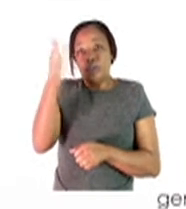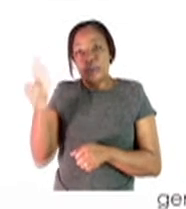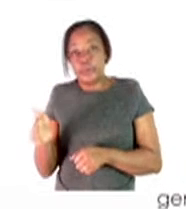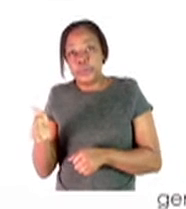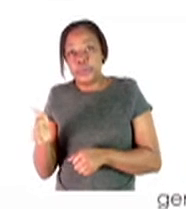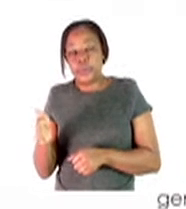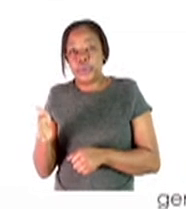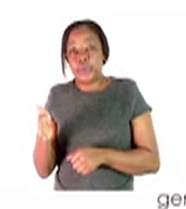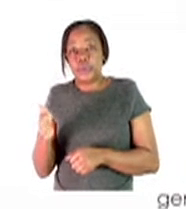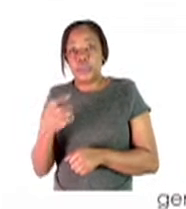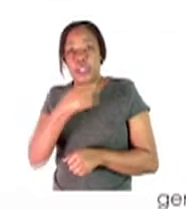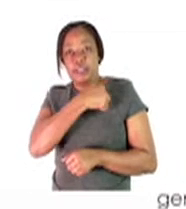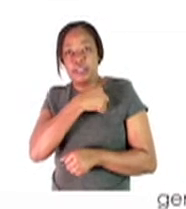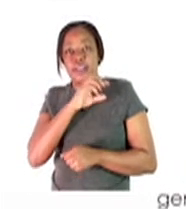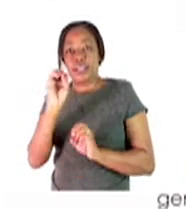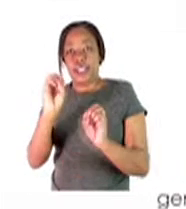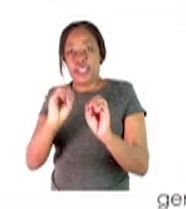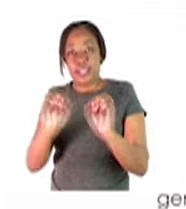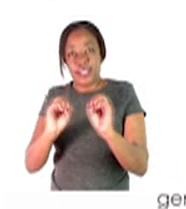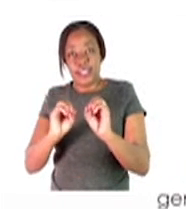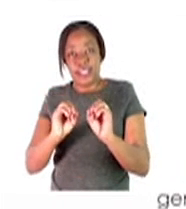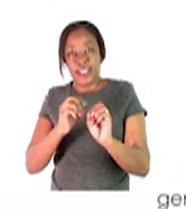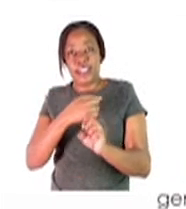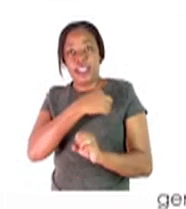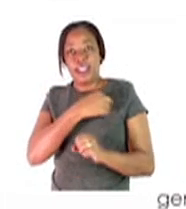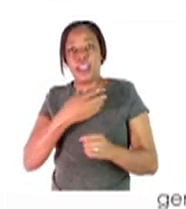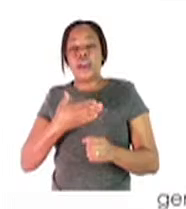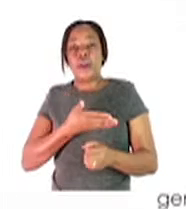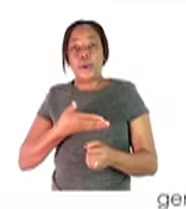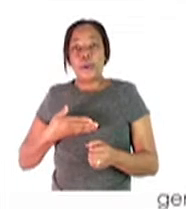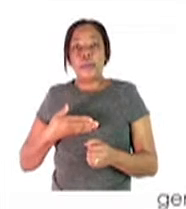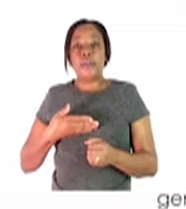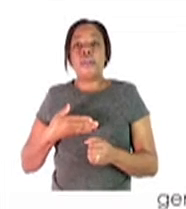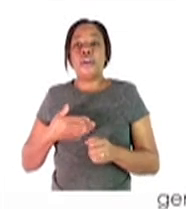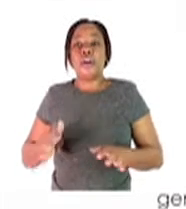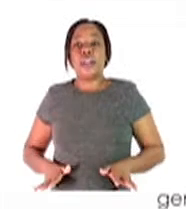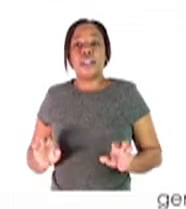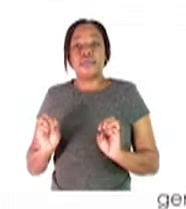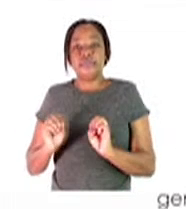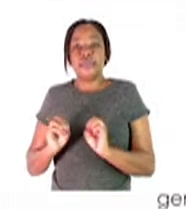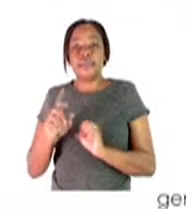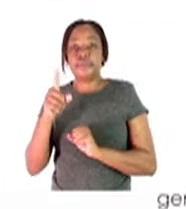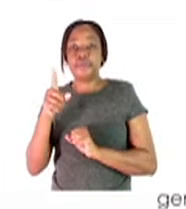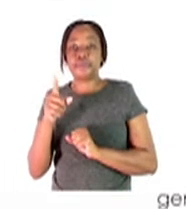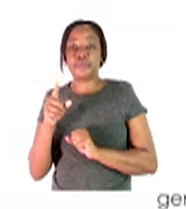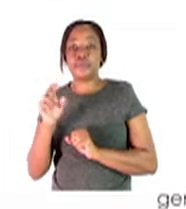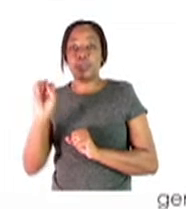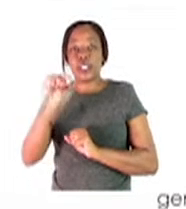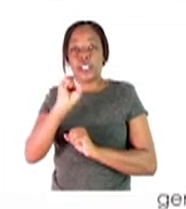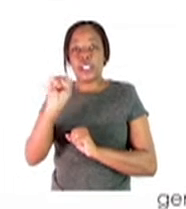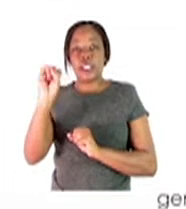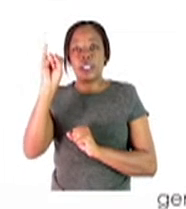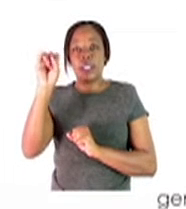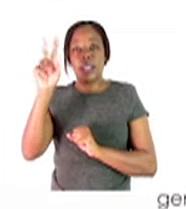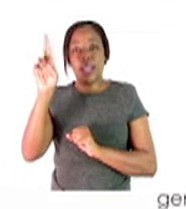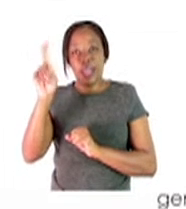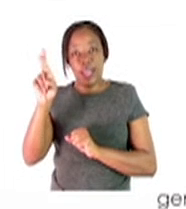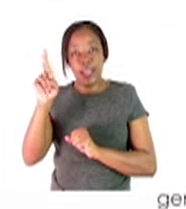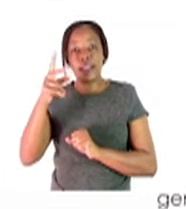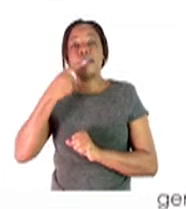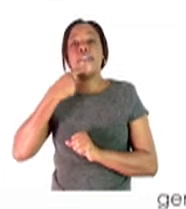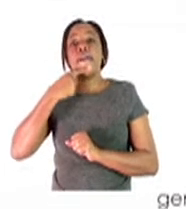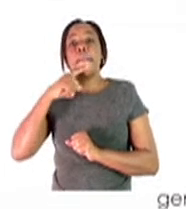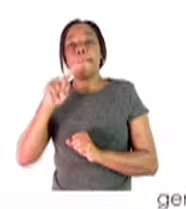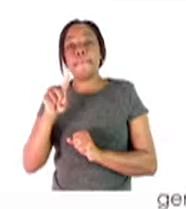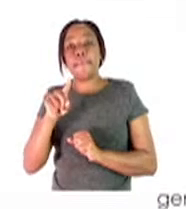The feminine. Sir. Sir is a male. It's a boy side. It's